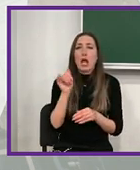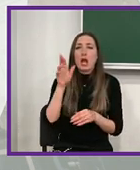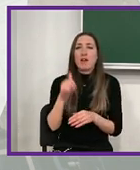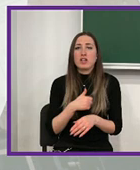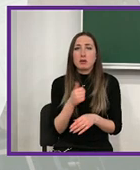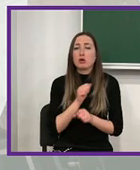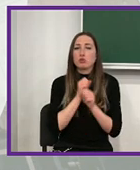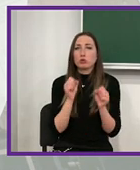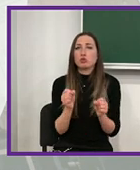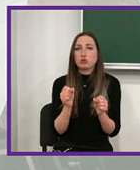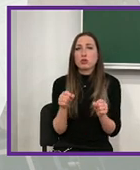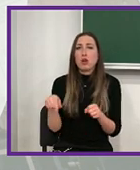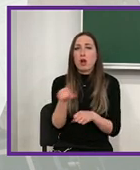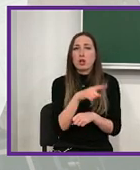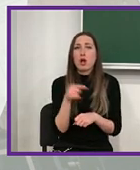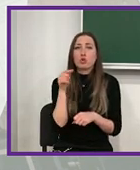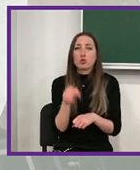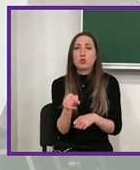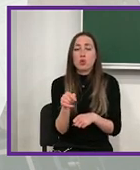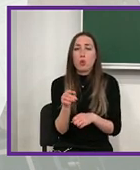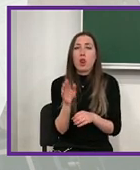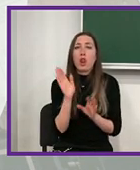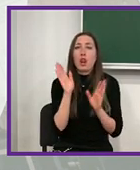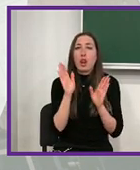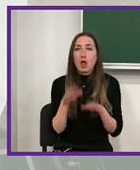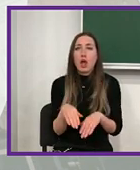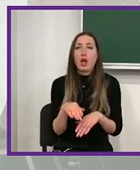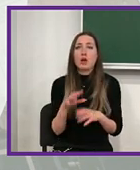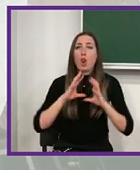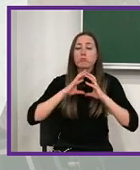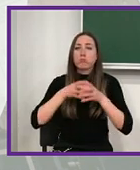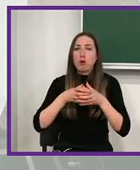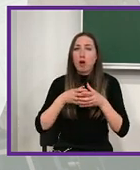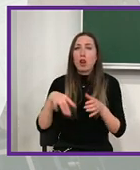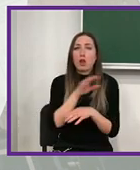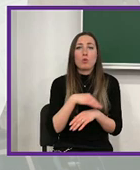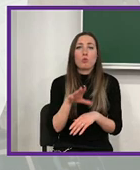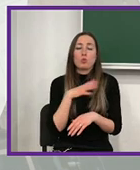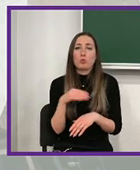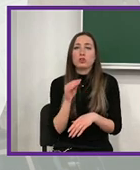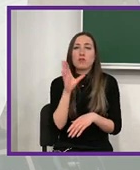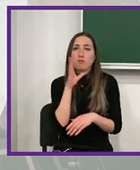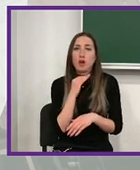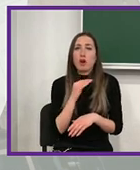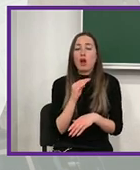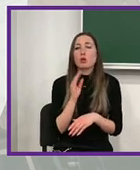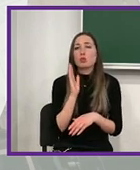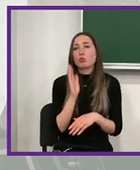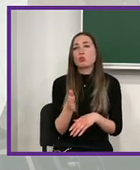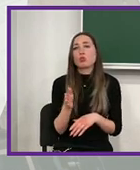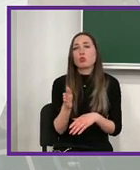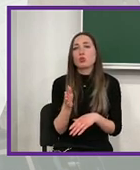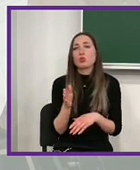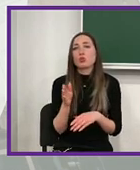living wage. And then we will also start this year to see how we can involve contractors in this project.